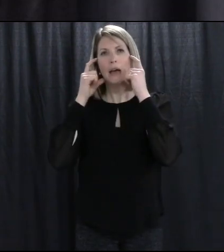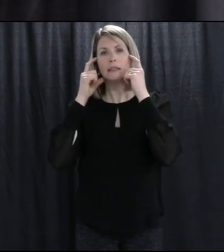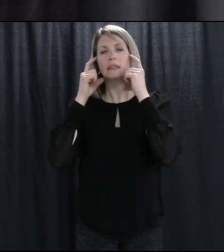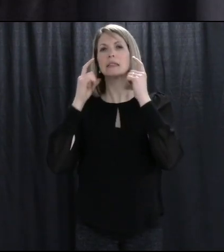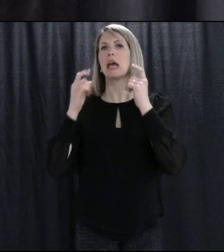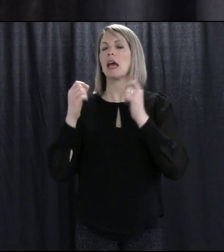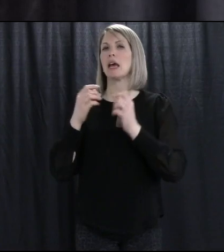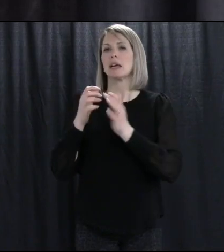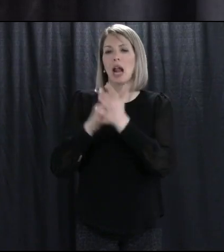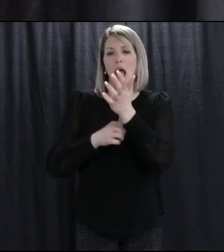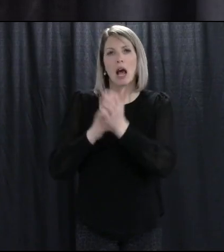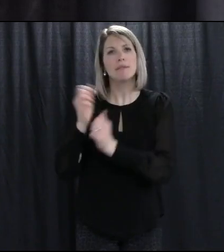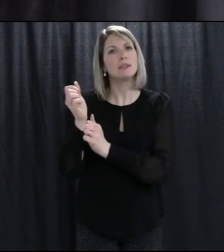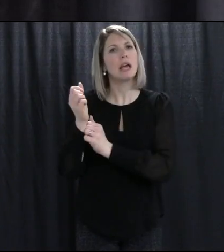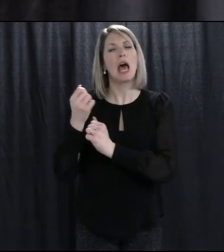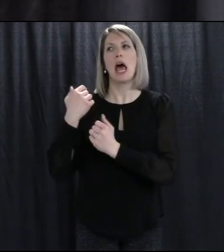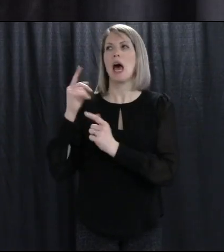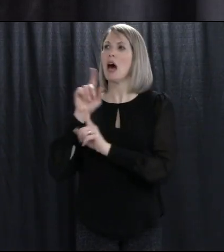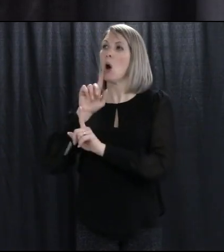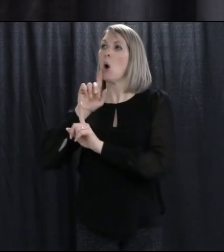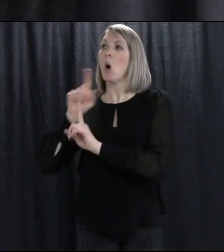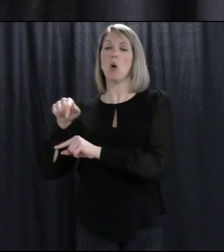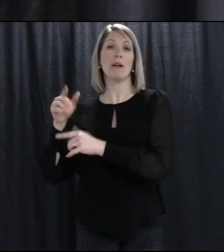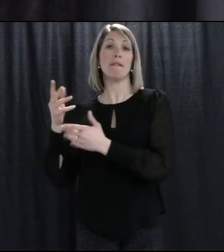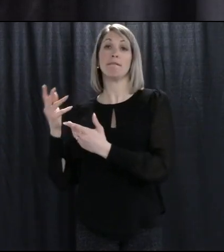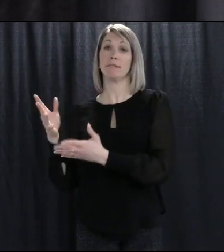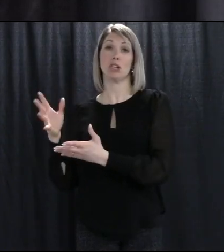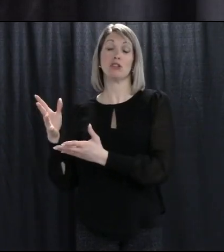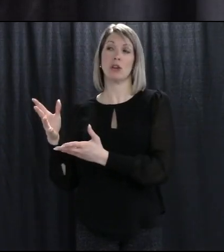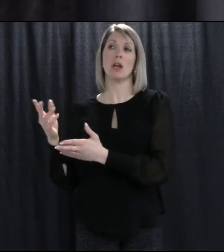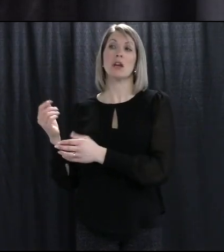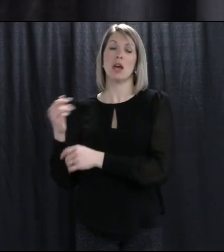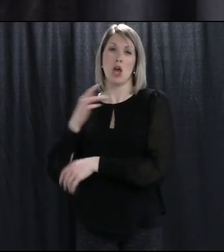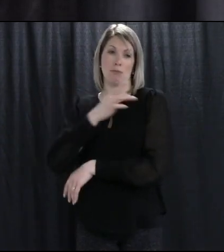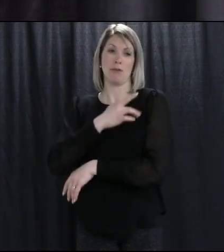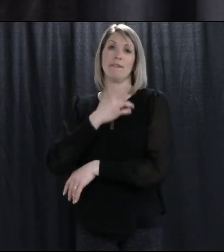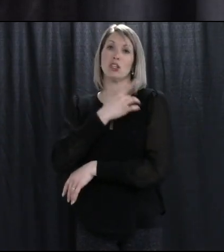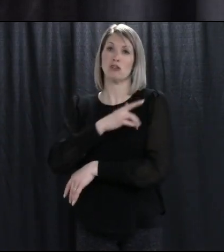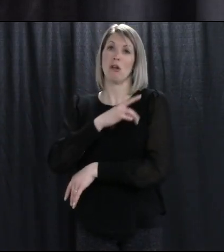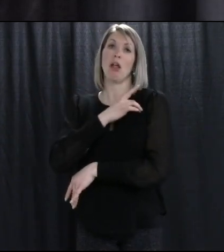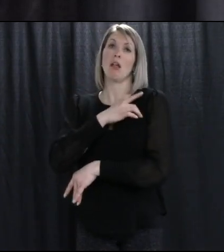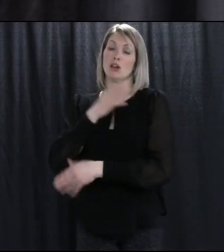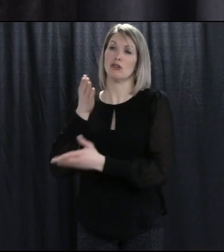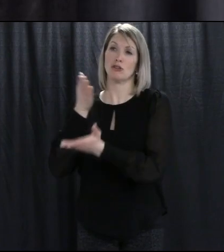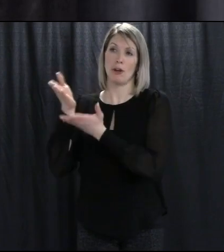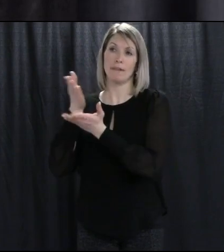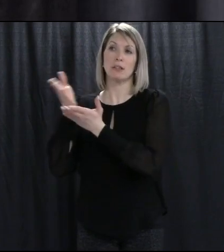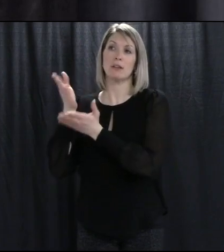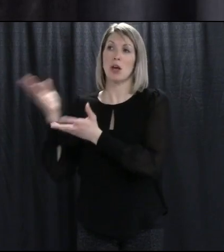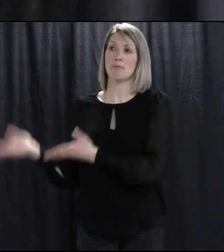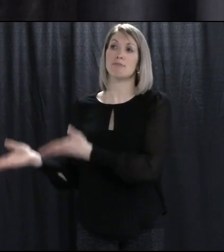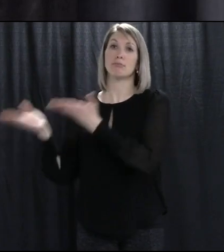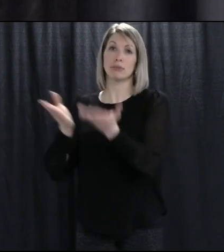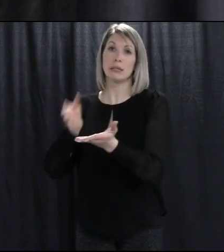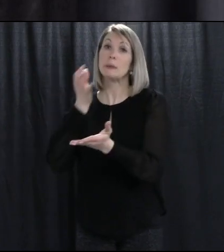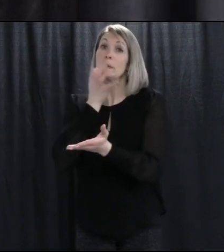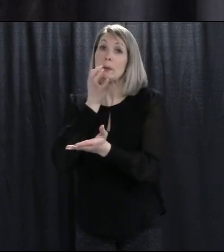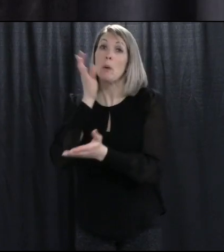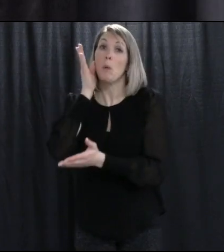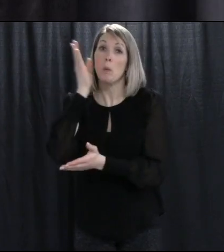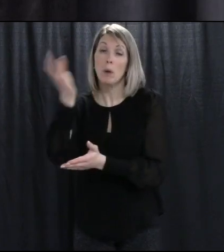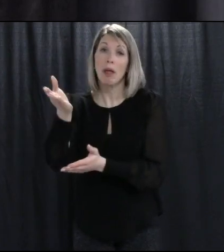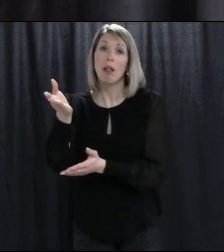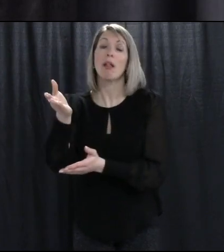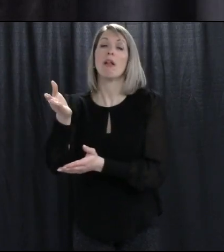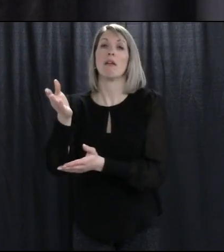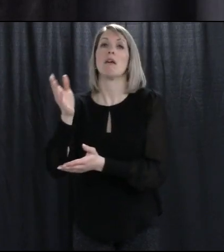in and are expecting those imminently, both through the provincial supply chain, the shared services, and we have got